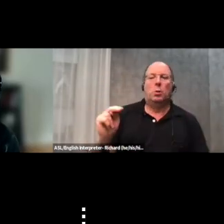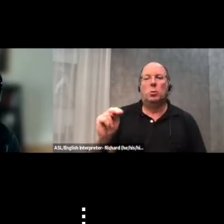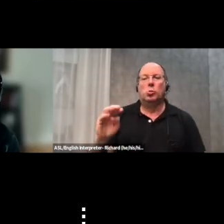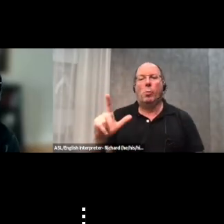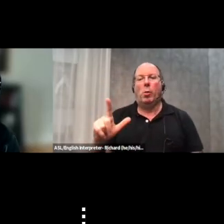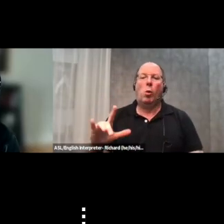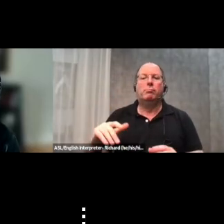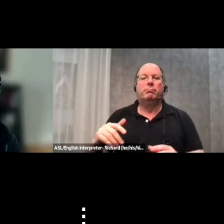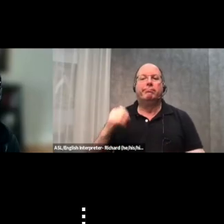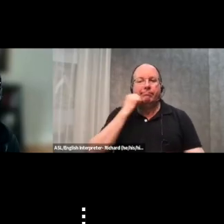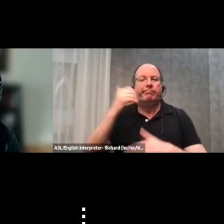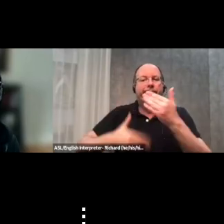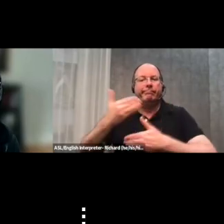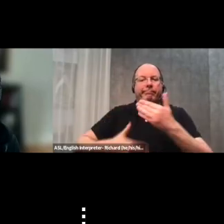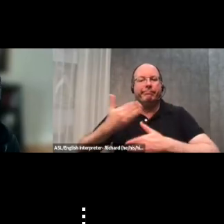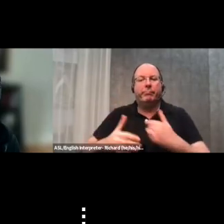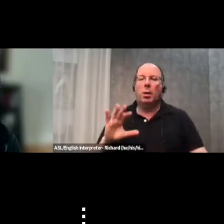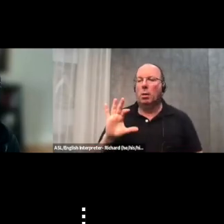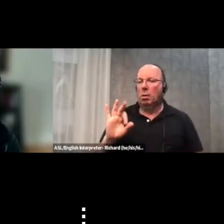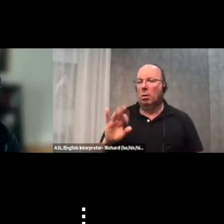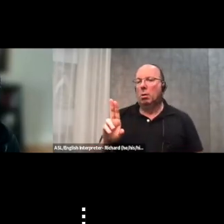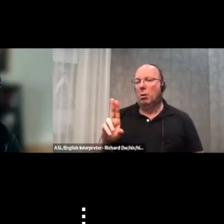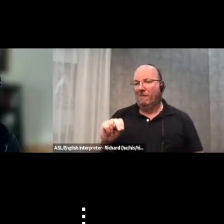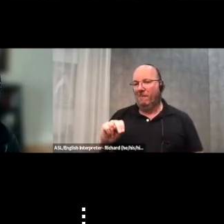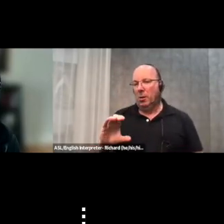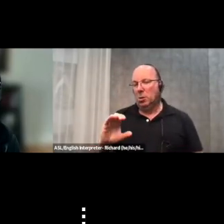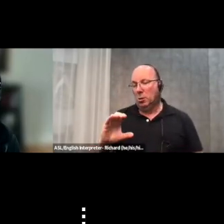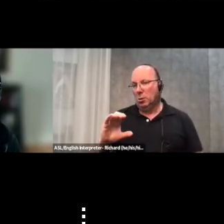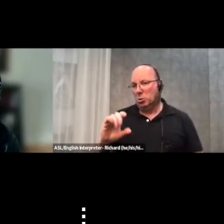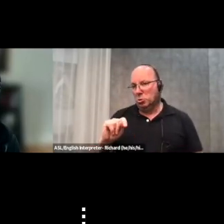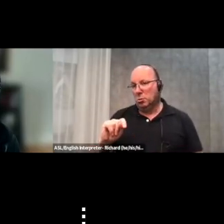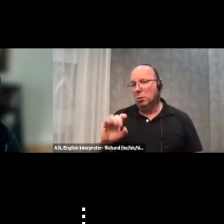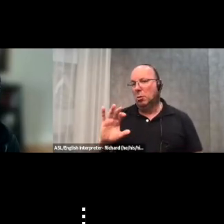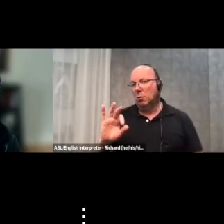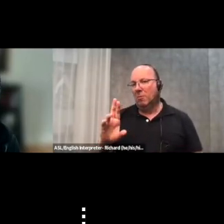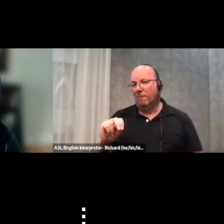functional, for lack of a better. Yeah. Thank you.